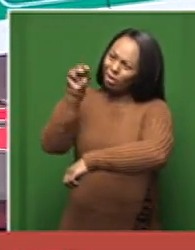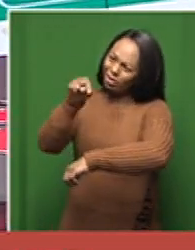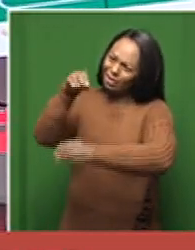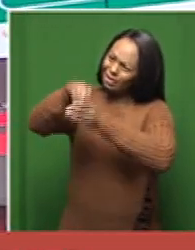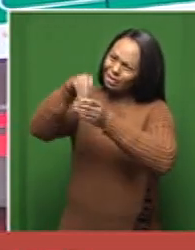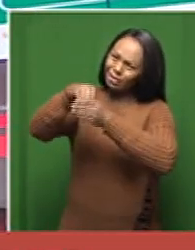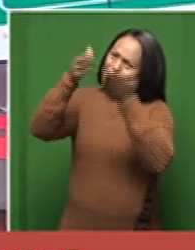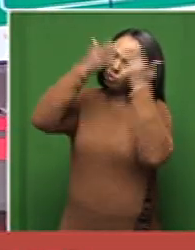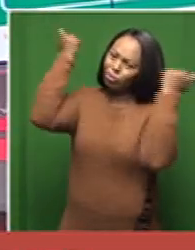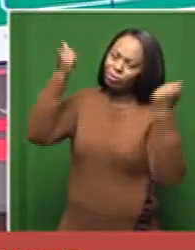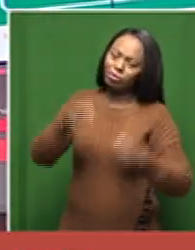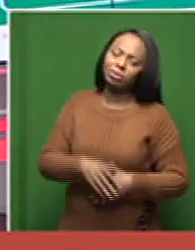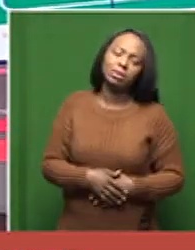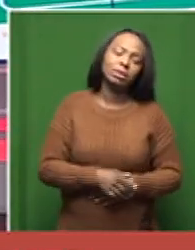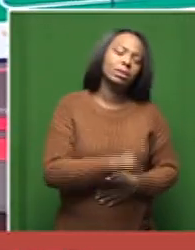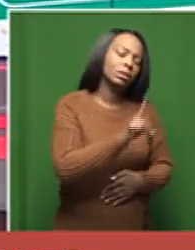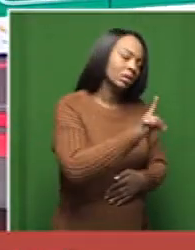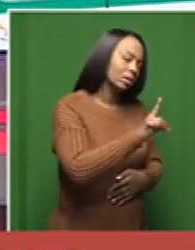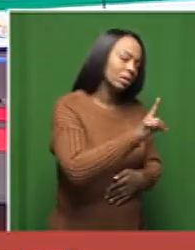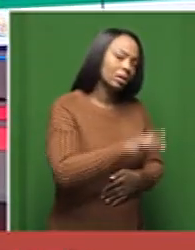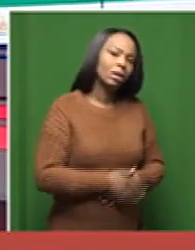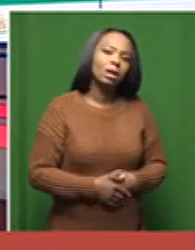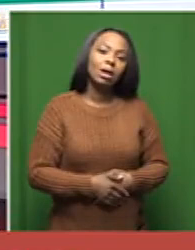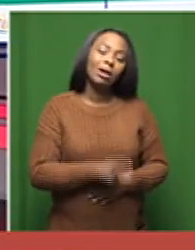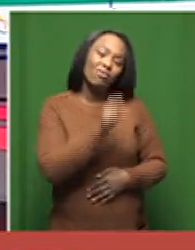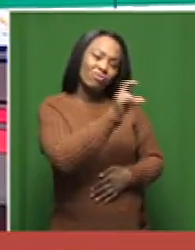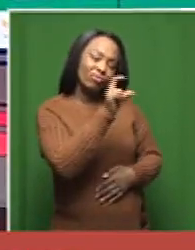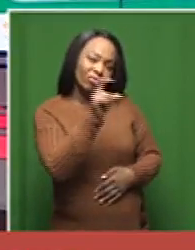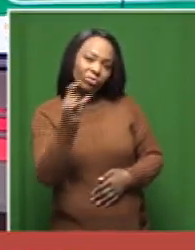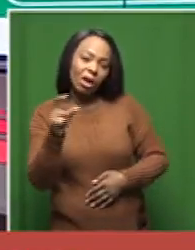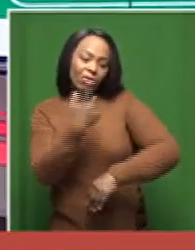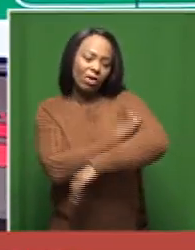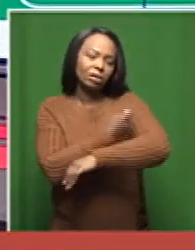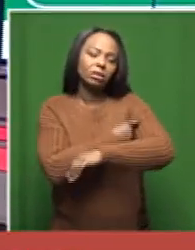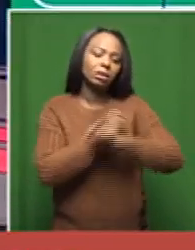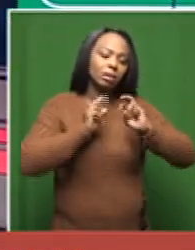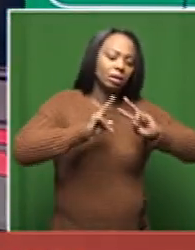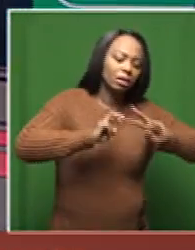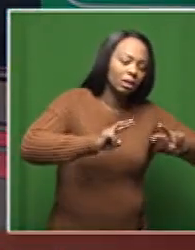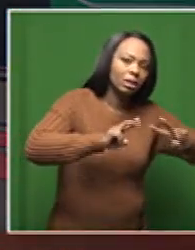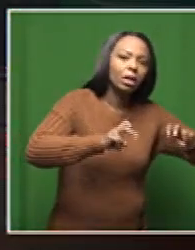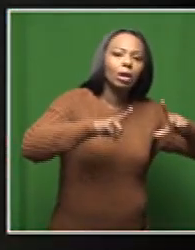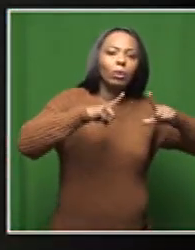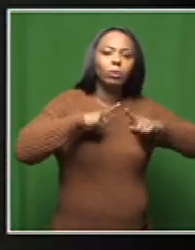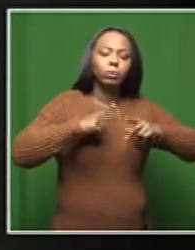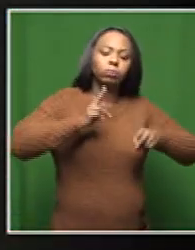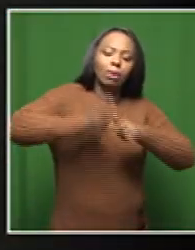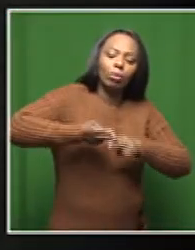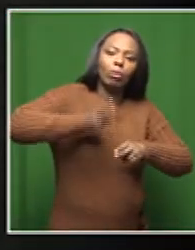No, on the contrary, these vaccines have been so thoroughly researched, so thoroughly examined, so rigorously